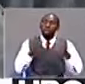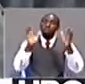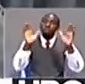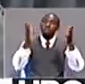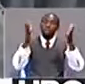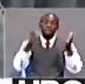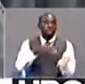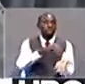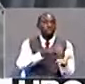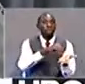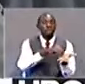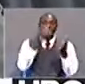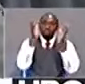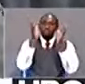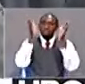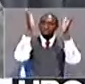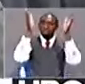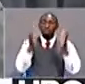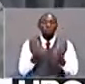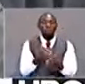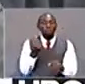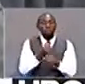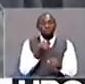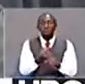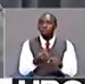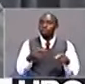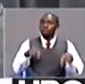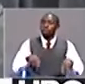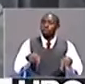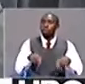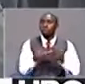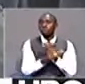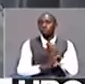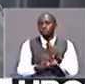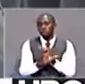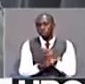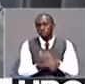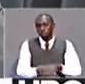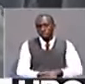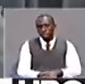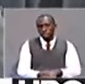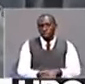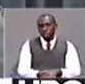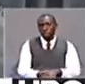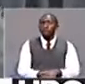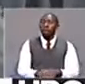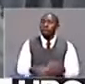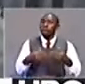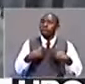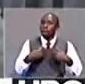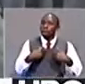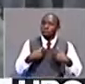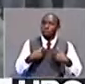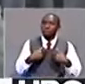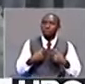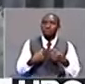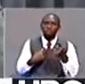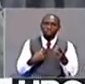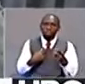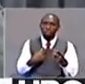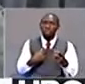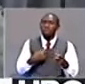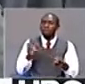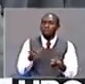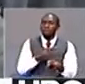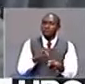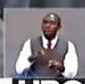for what he has done in this world, that he left us with a will. And the will he left on Friday, on a Good Friday,